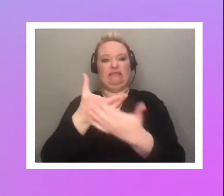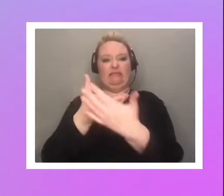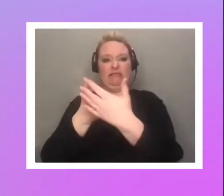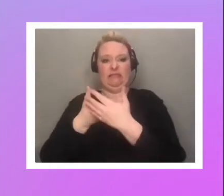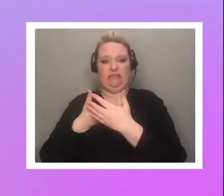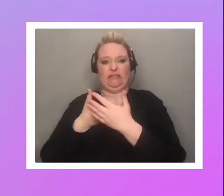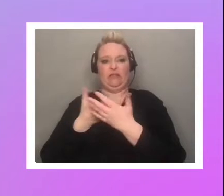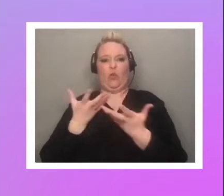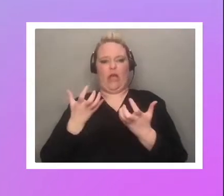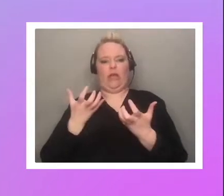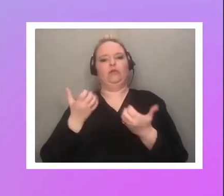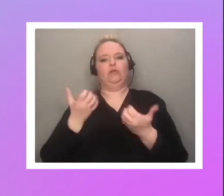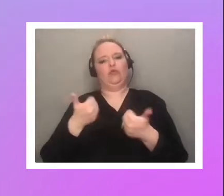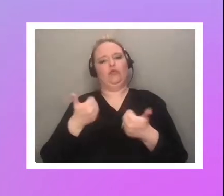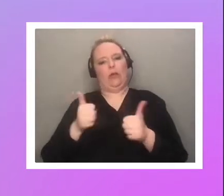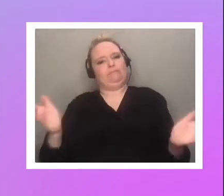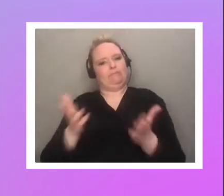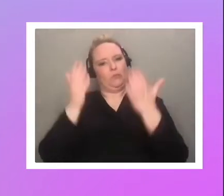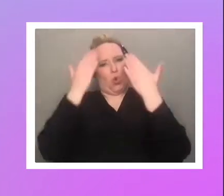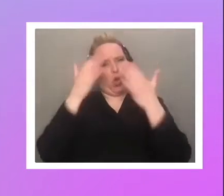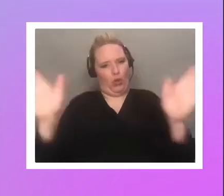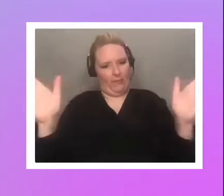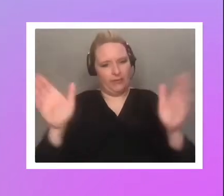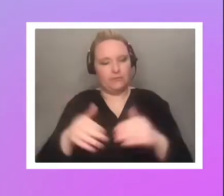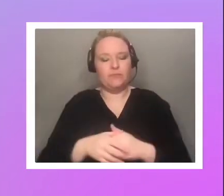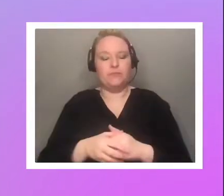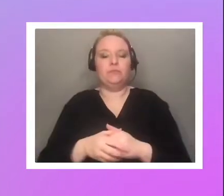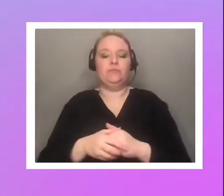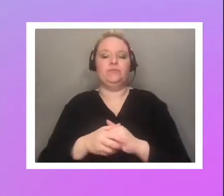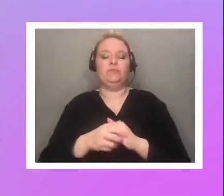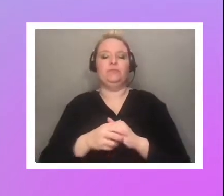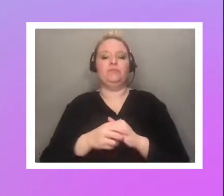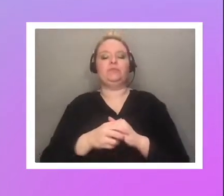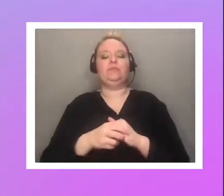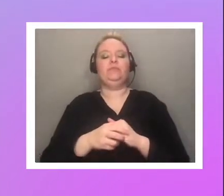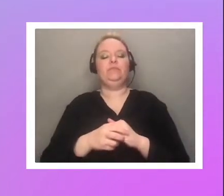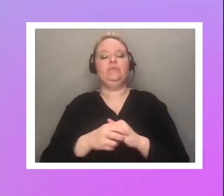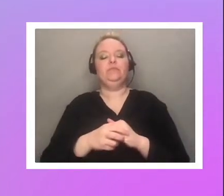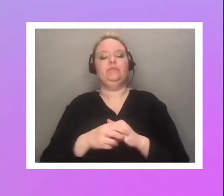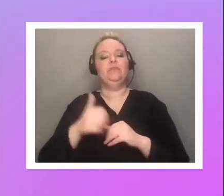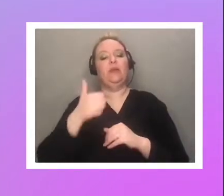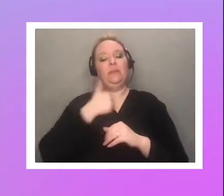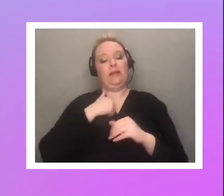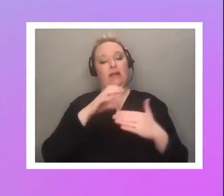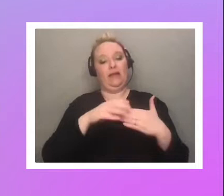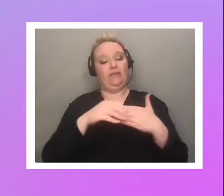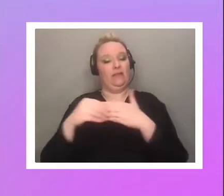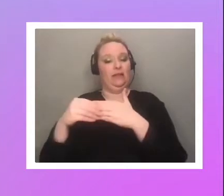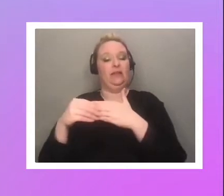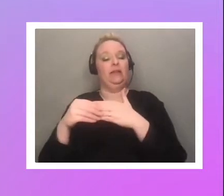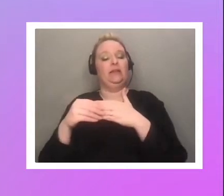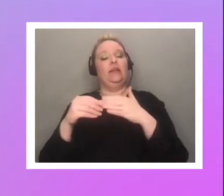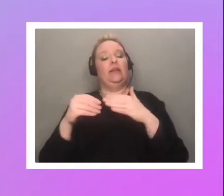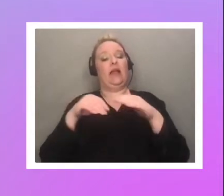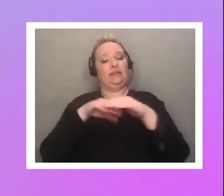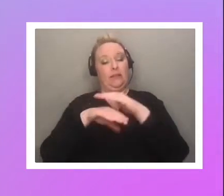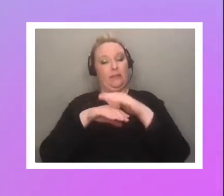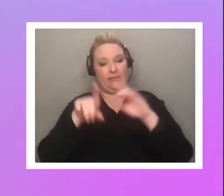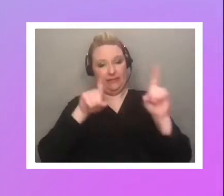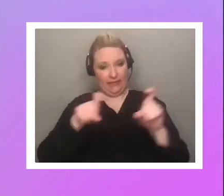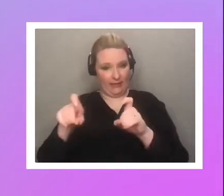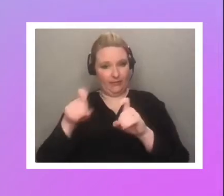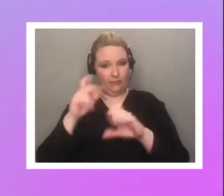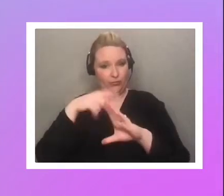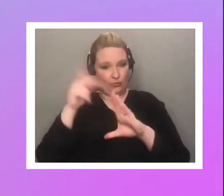notice when I've done, when I've led accessibility testing initiatives is that people